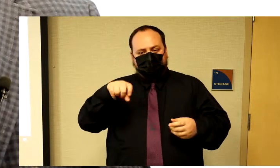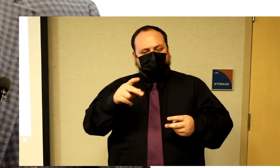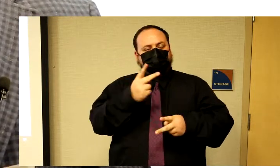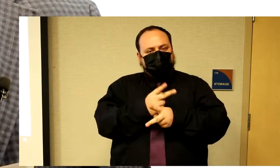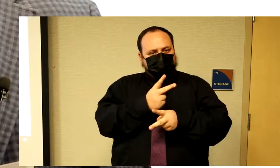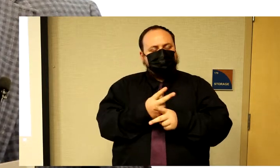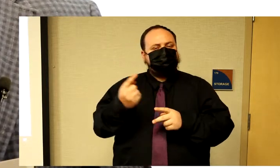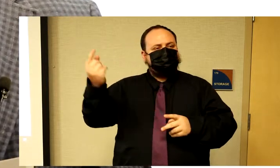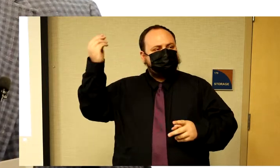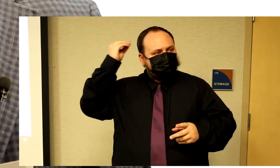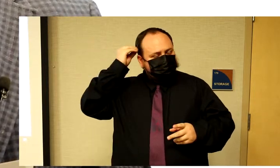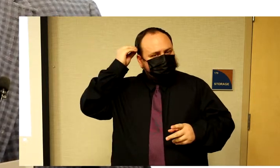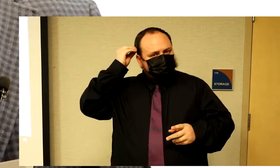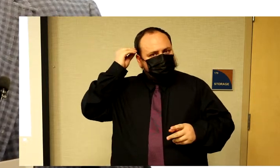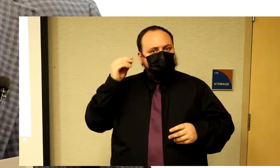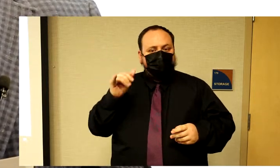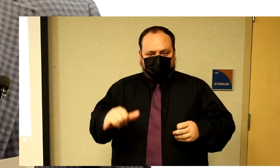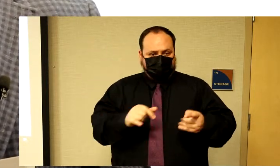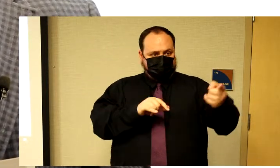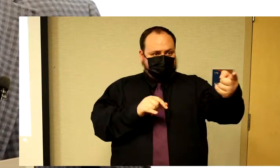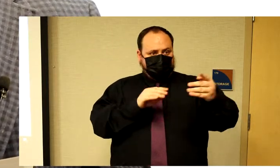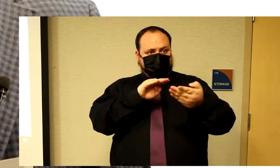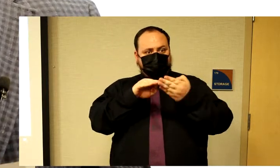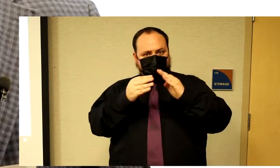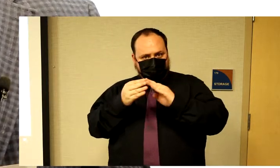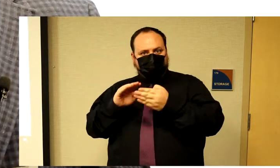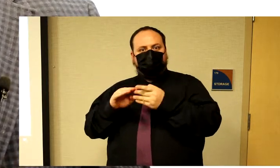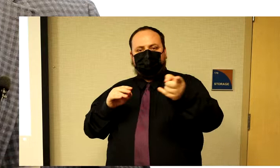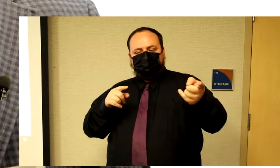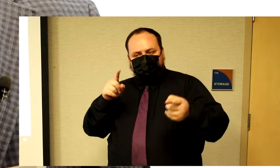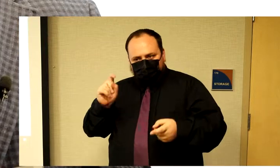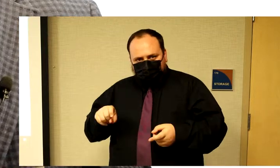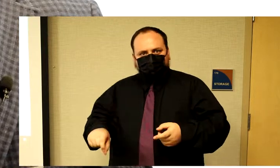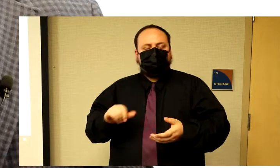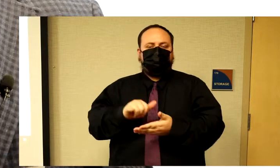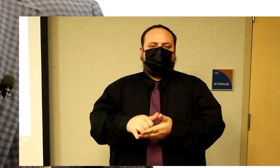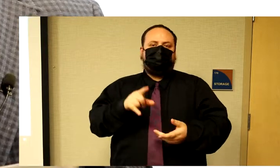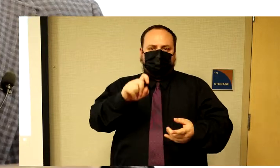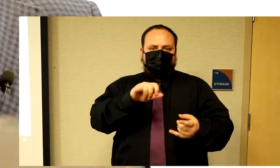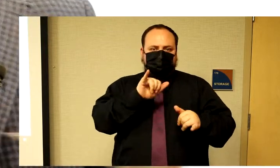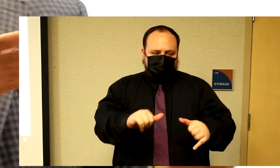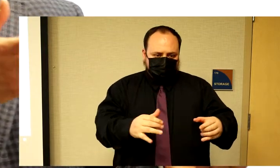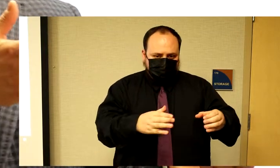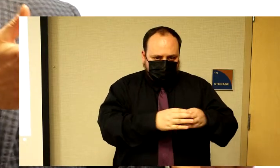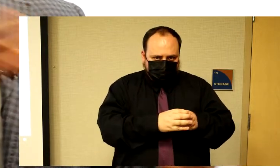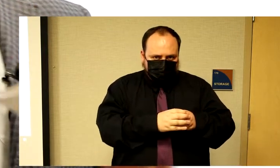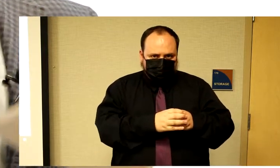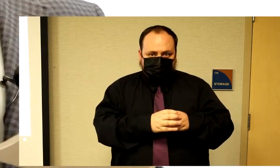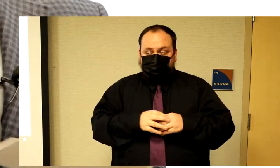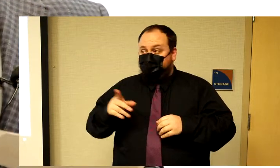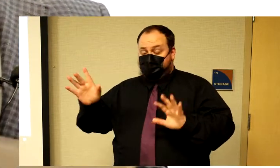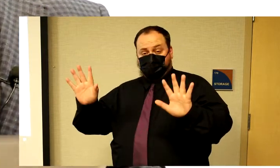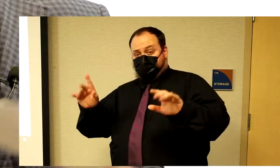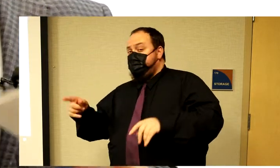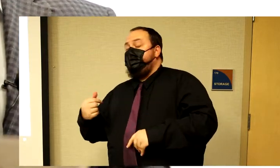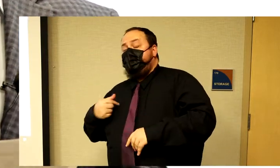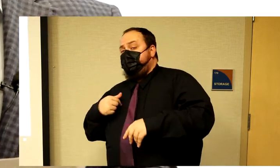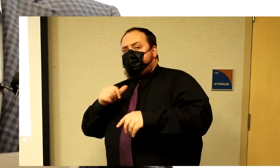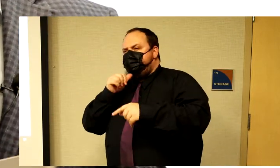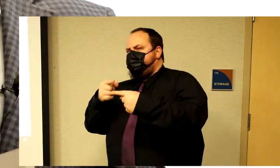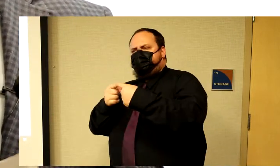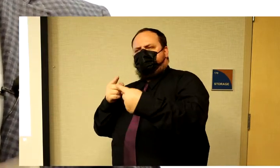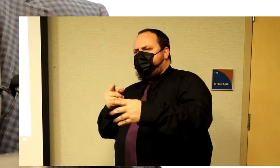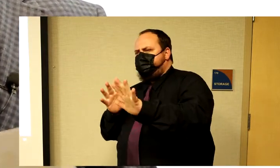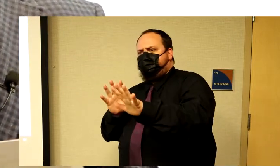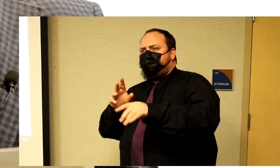in mind these community of interest, like Dr. Vasquez mentioned. And so I'm not disagreeing, I'm just trying to